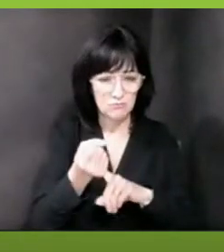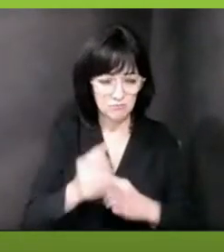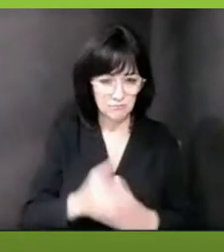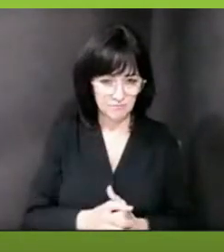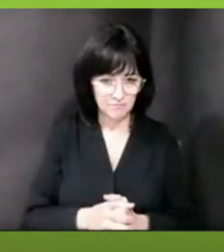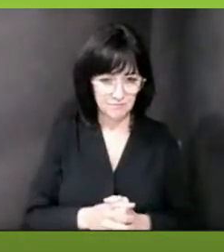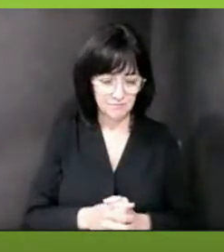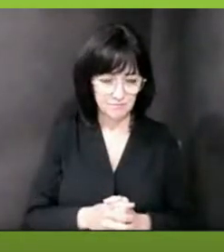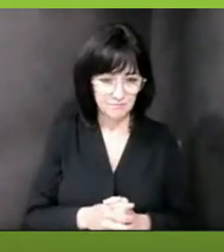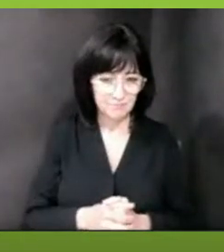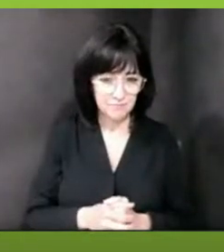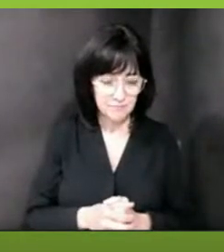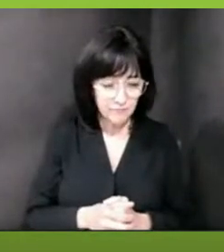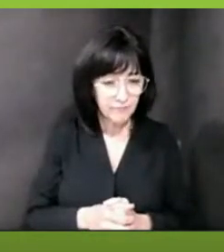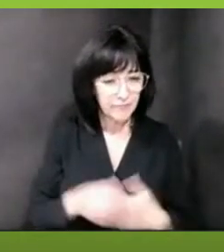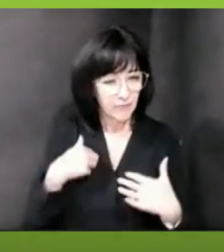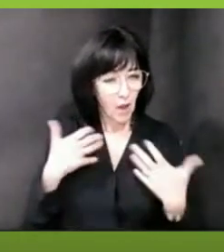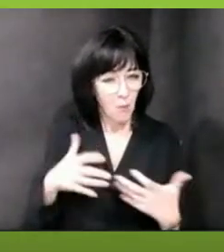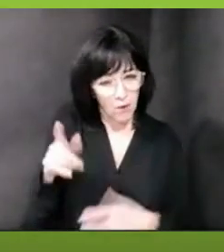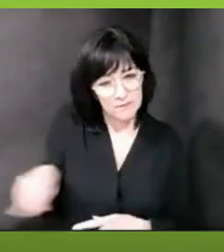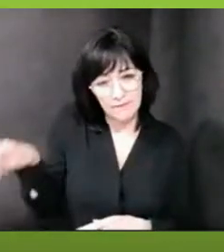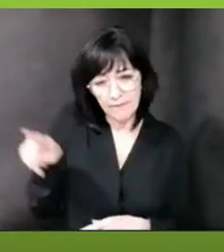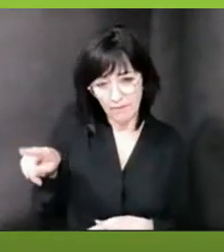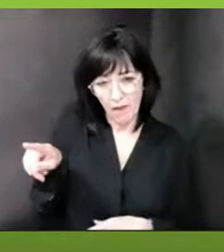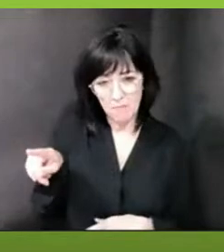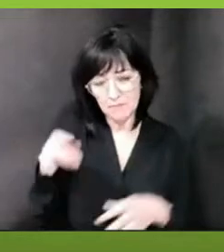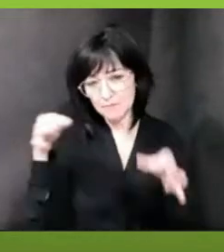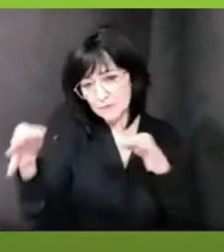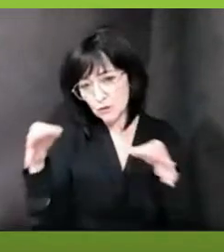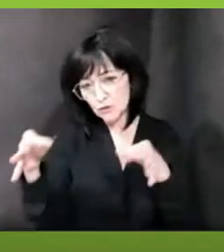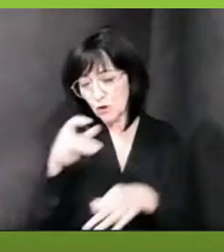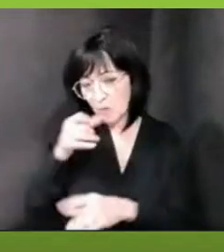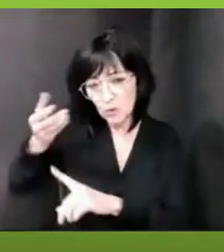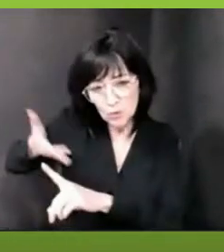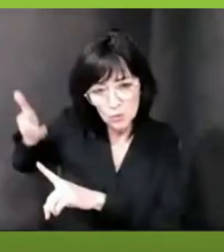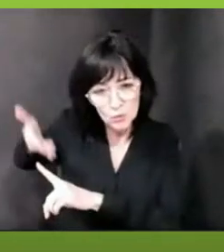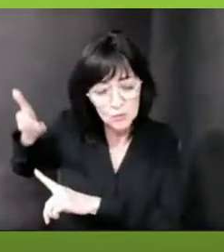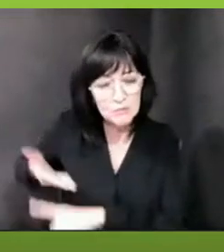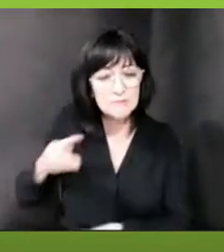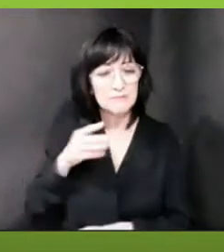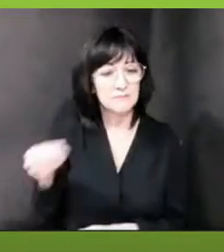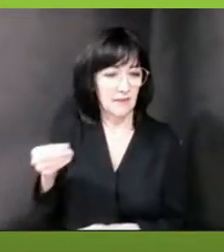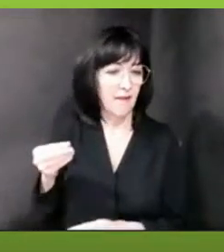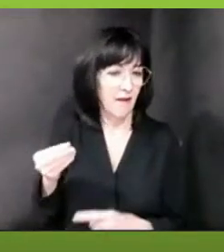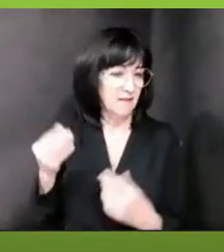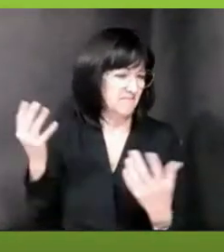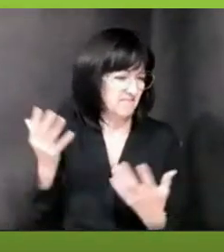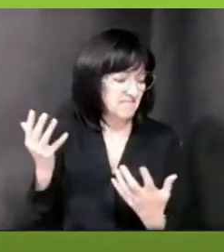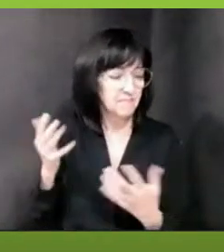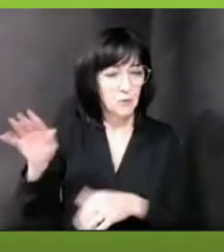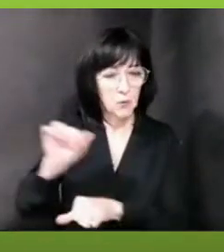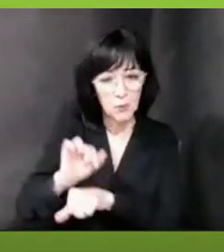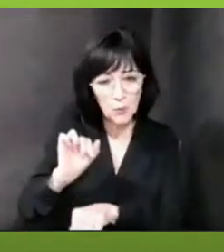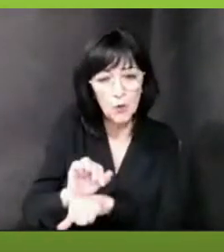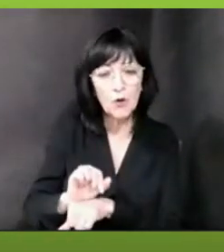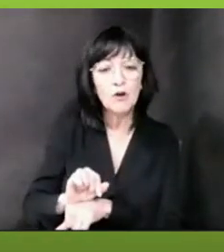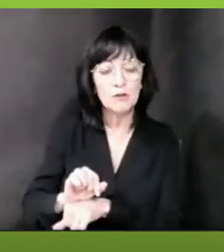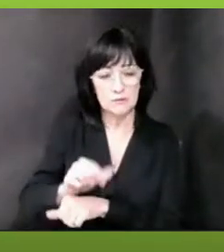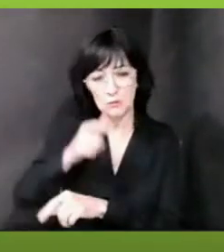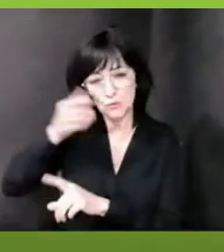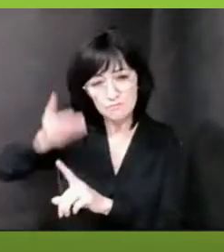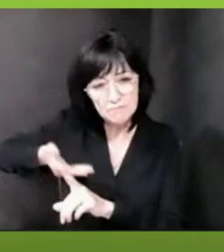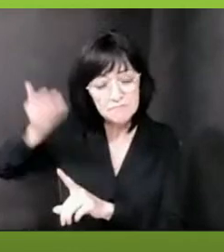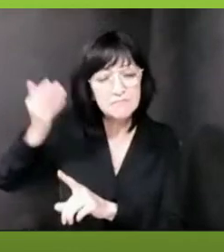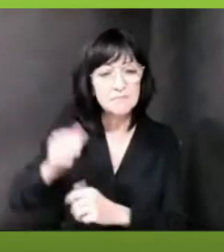And I want to have them describe what they do and who they are. So to kick us off, I'm asking each of the panelists